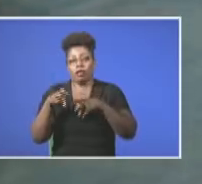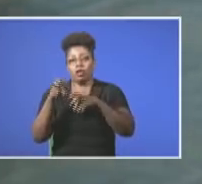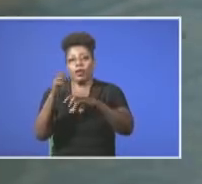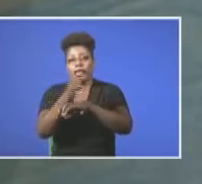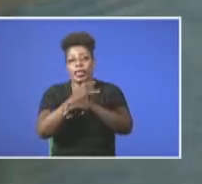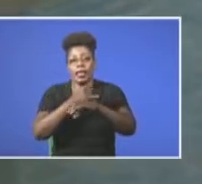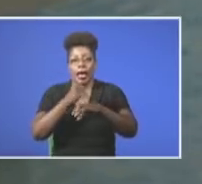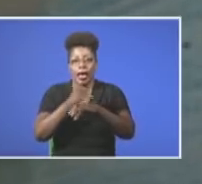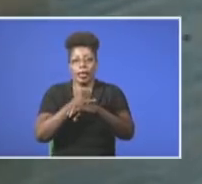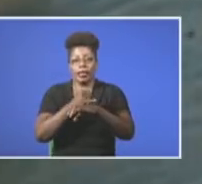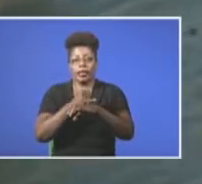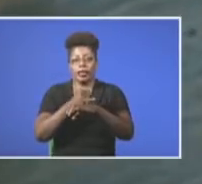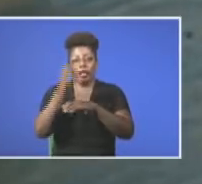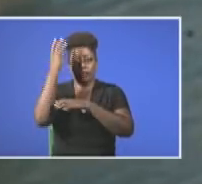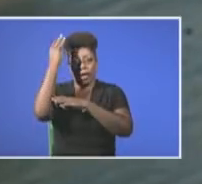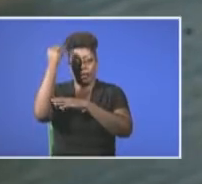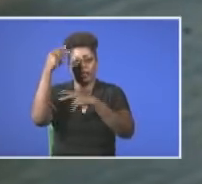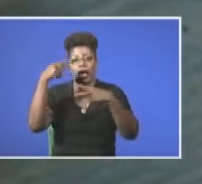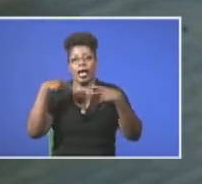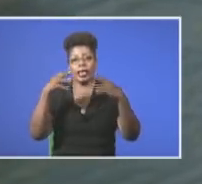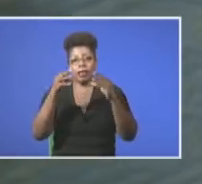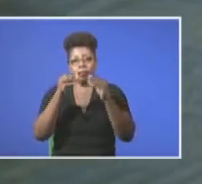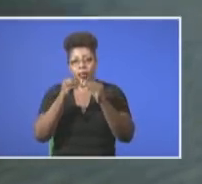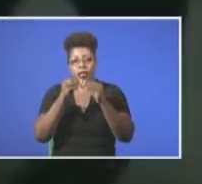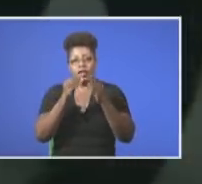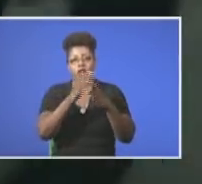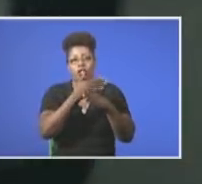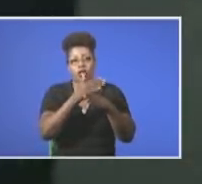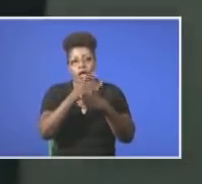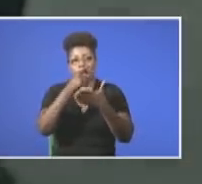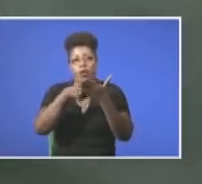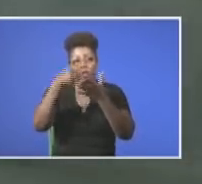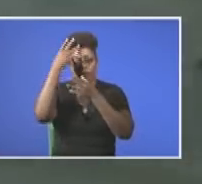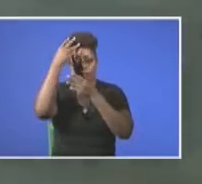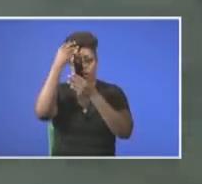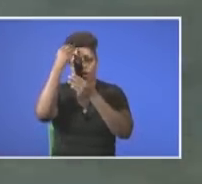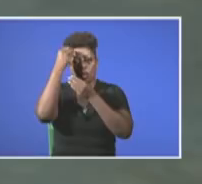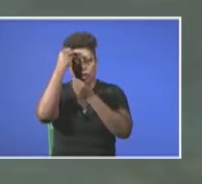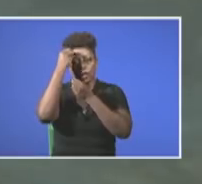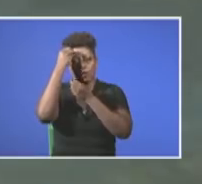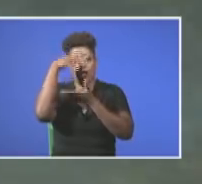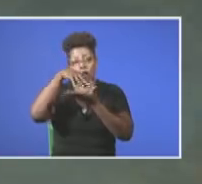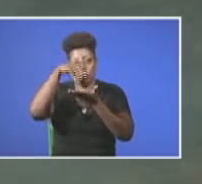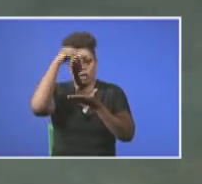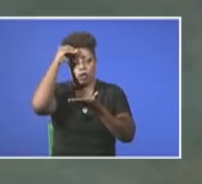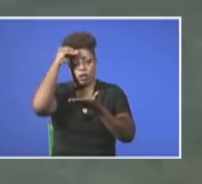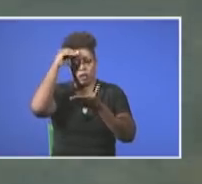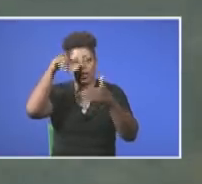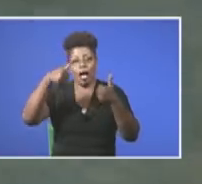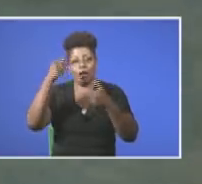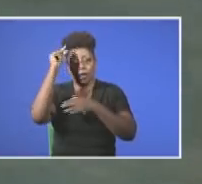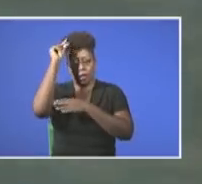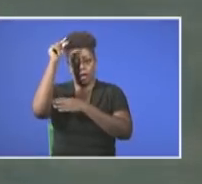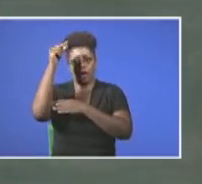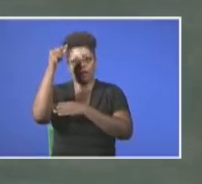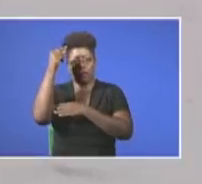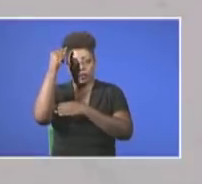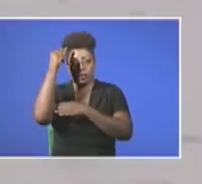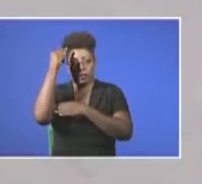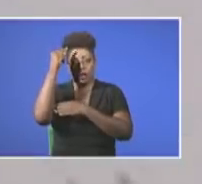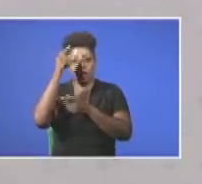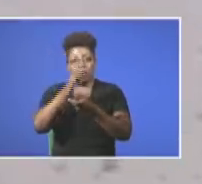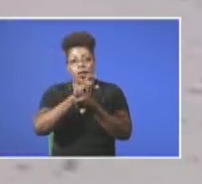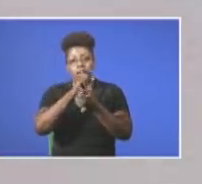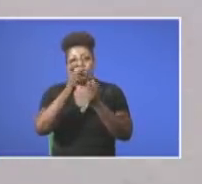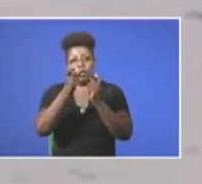held a press conference where he revealed what he learned and how his government plans to address issues affecting Grand Bahama. The